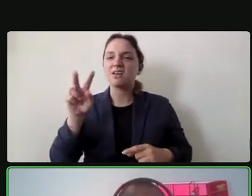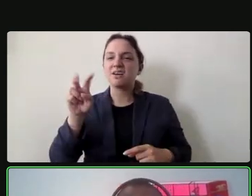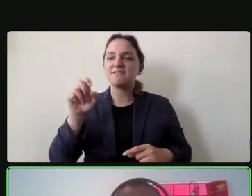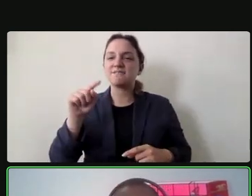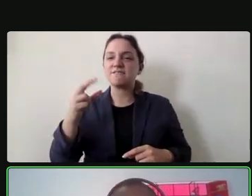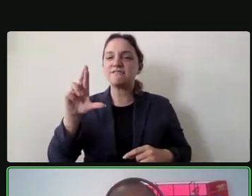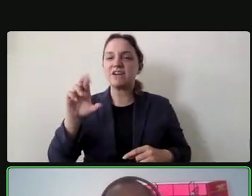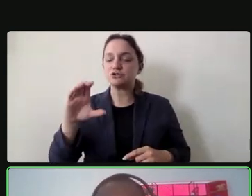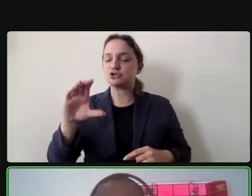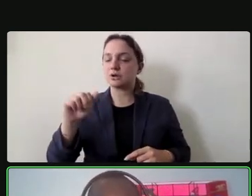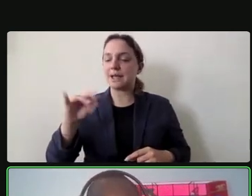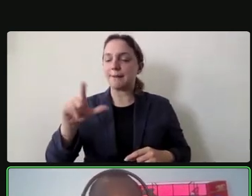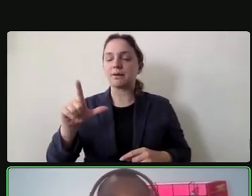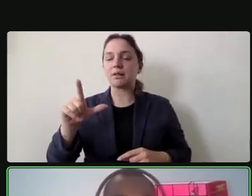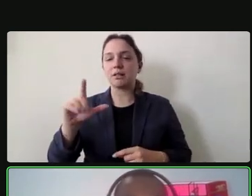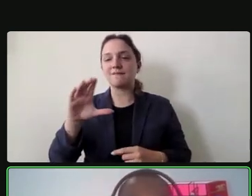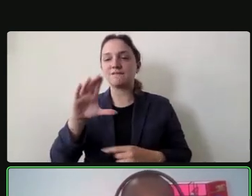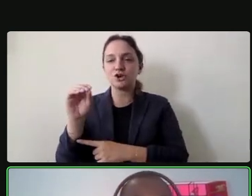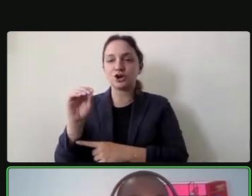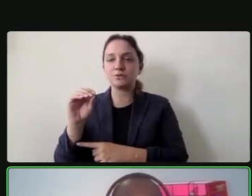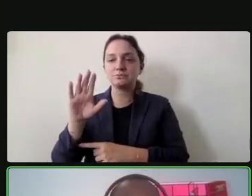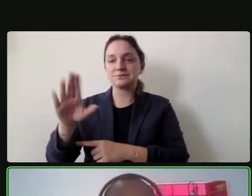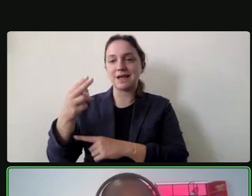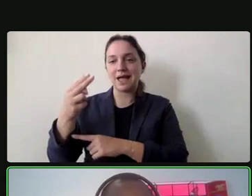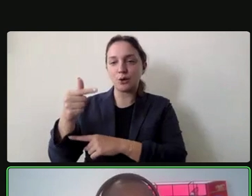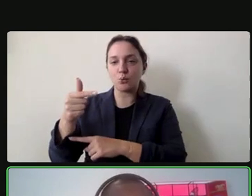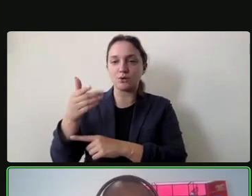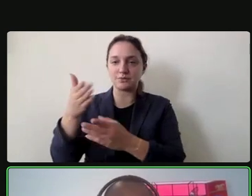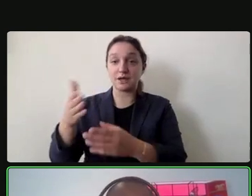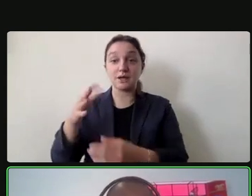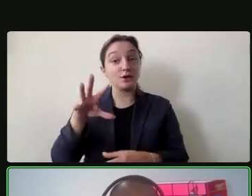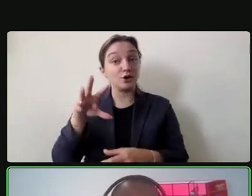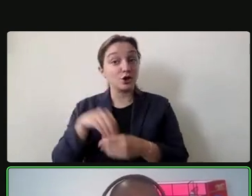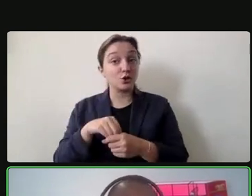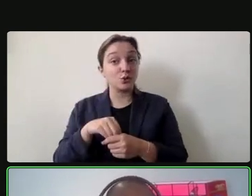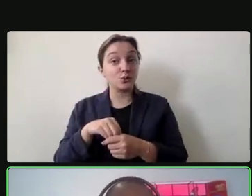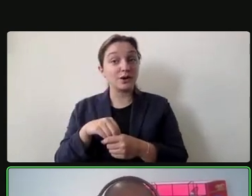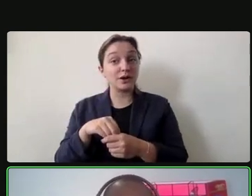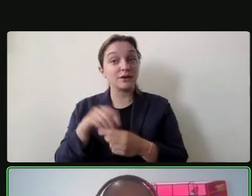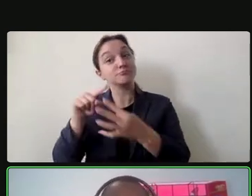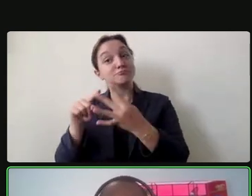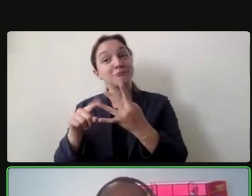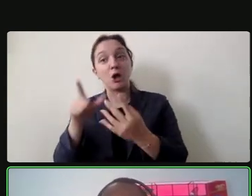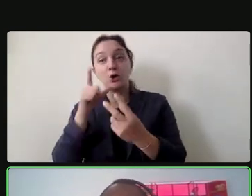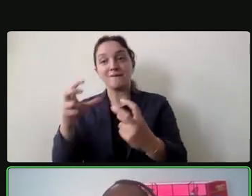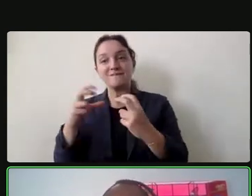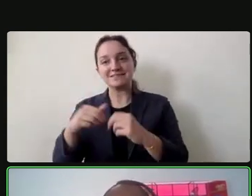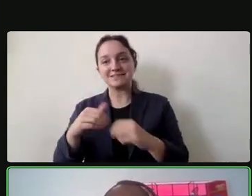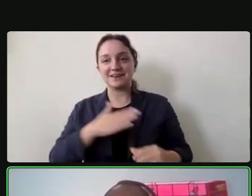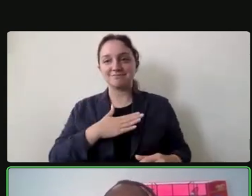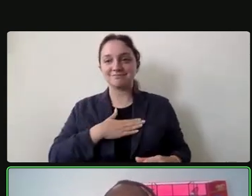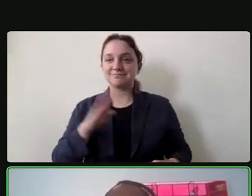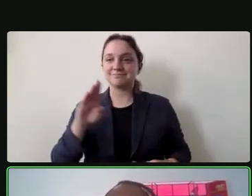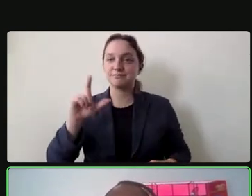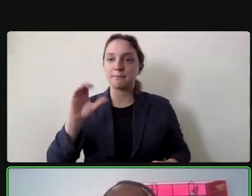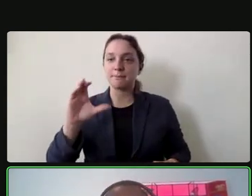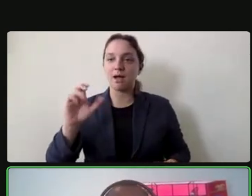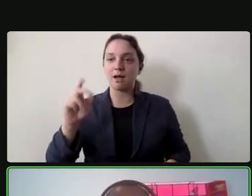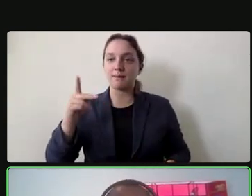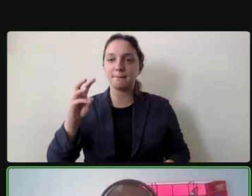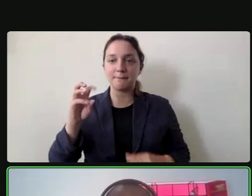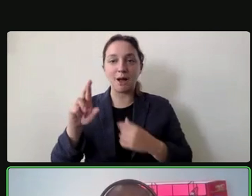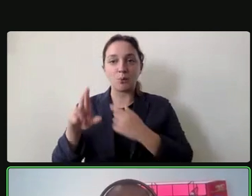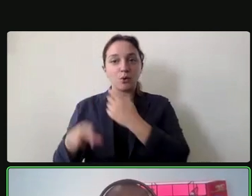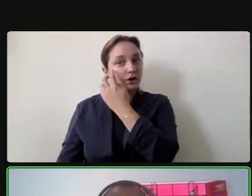are headquartered there, and including the few that have invested in us in BlocPower. And they